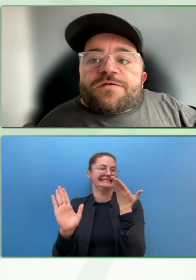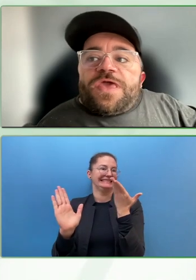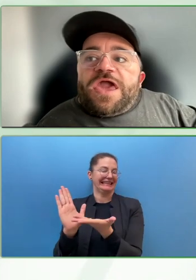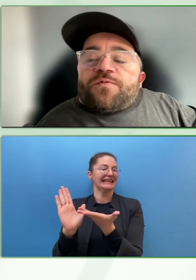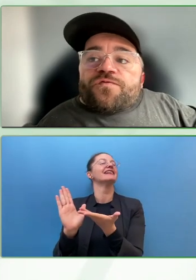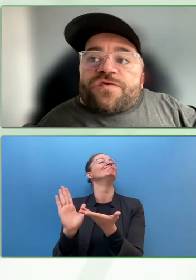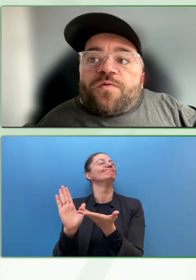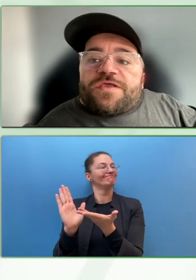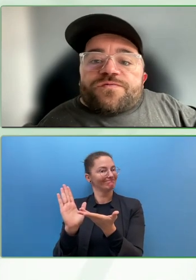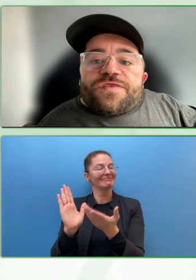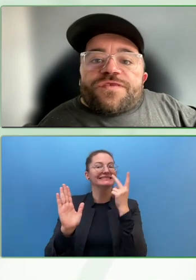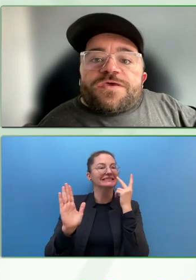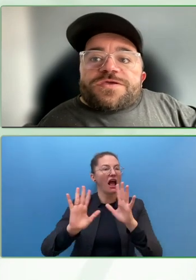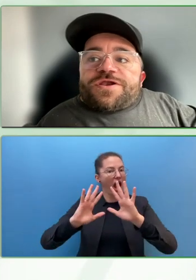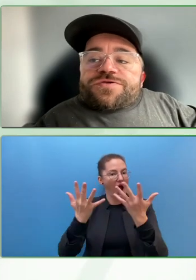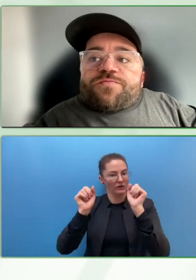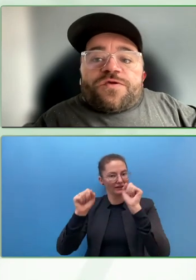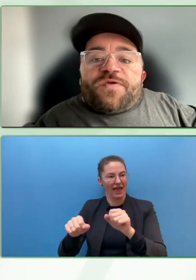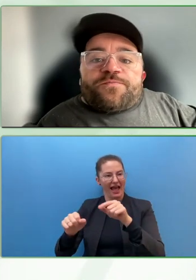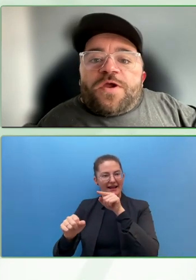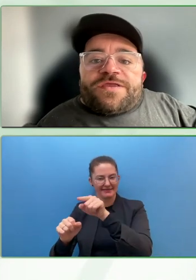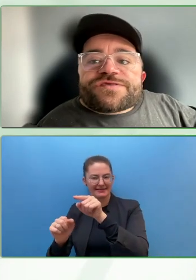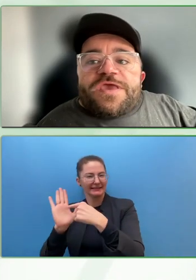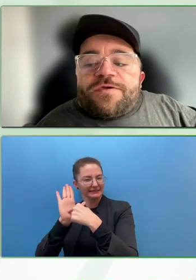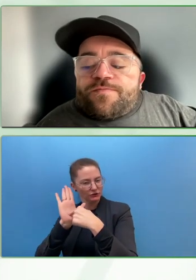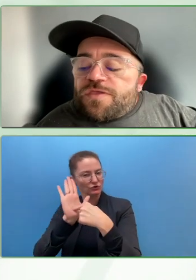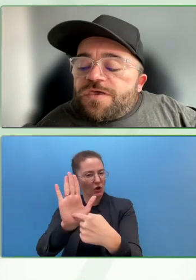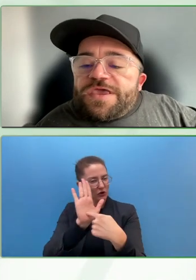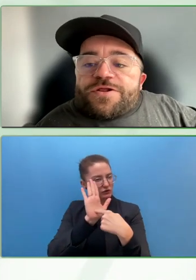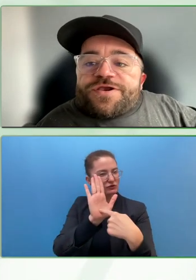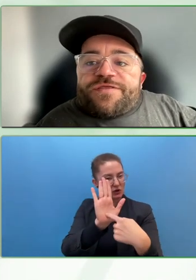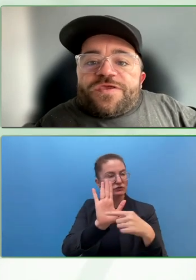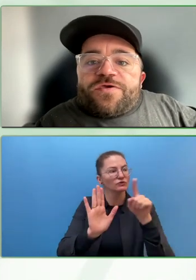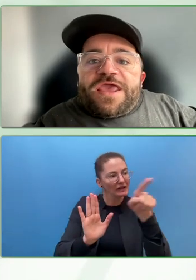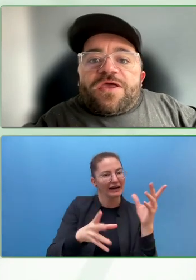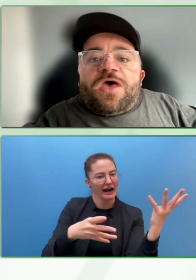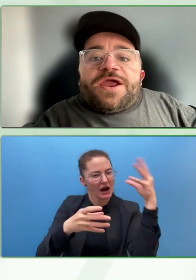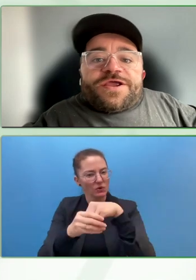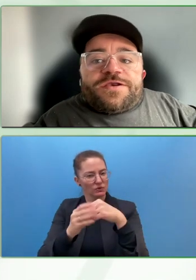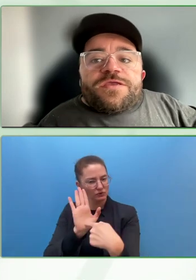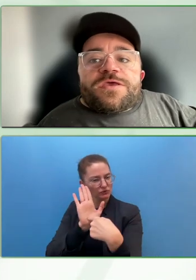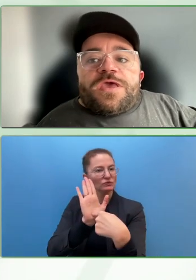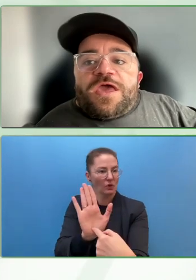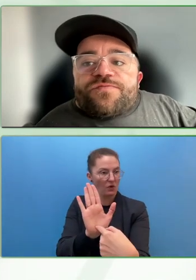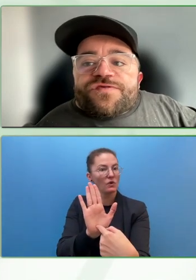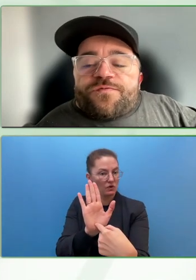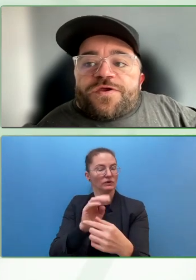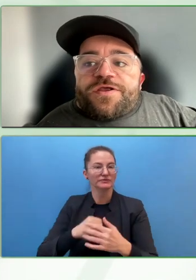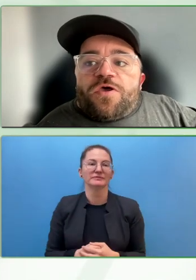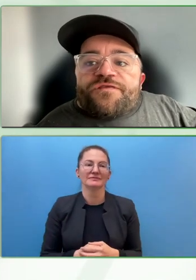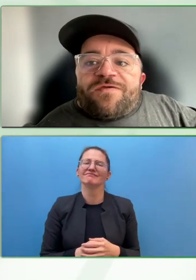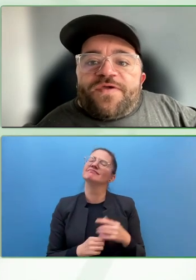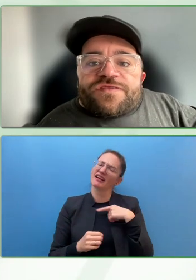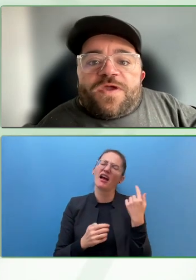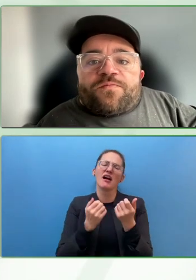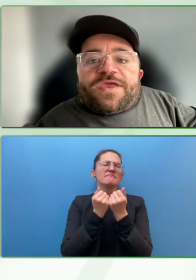design. We've also worked with, you know, numerous big brands, including in the UK, like Heineken. So we've been doing a